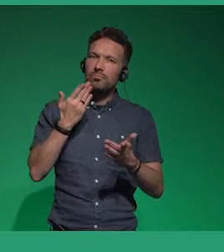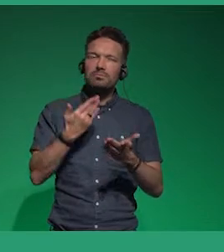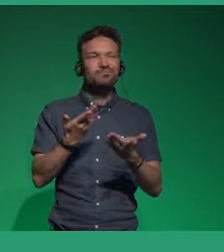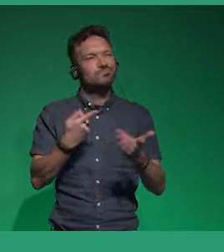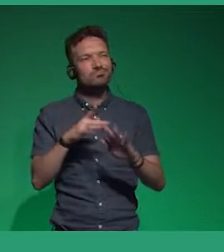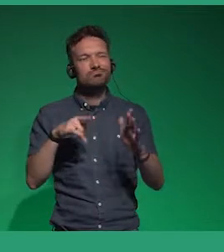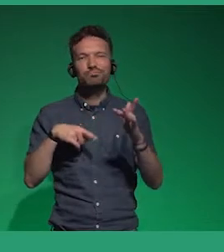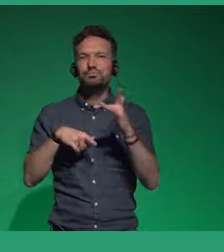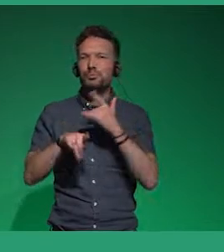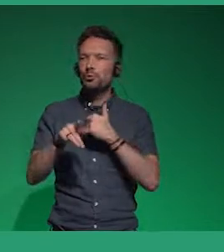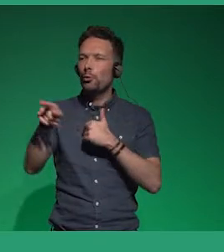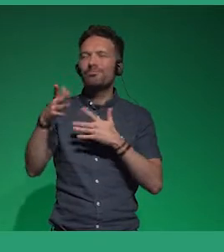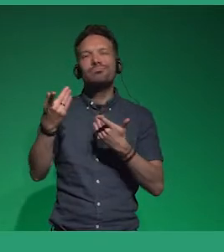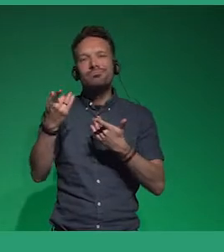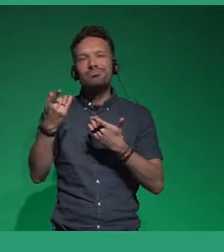higher levels of consumption,